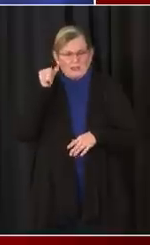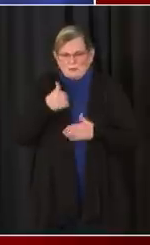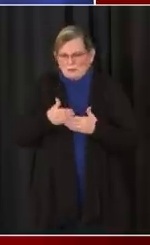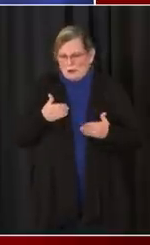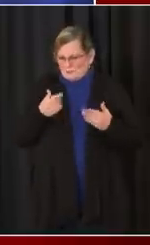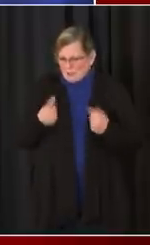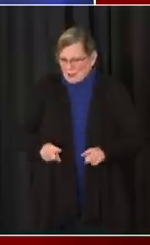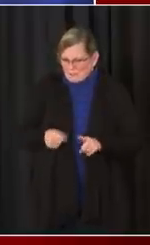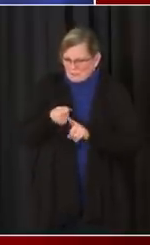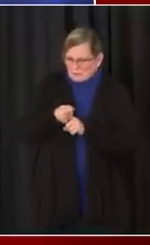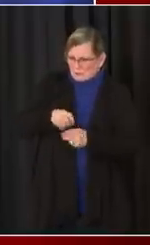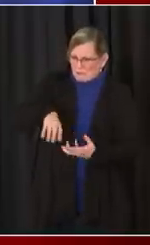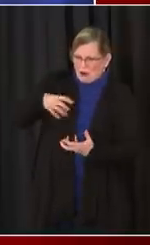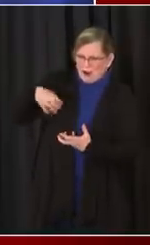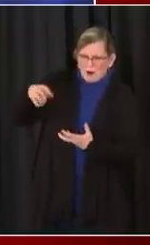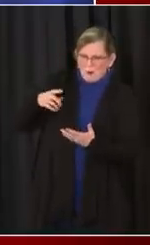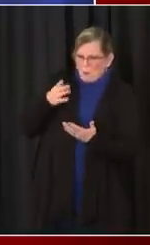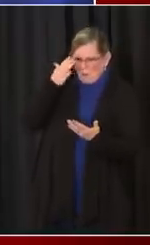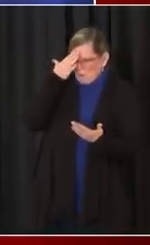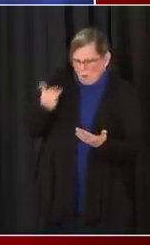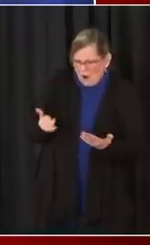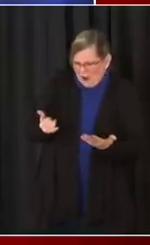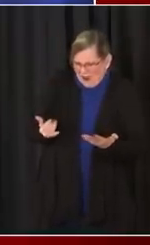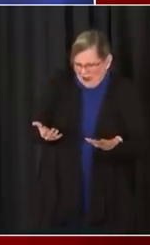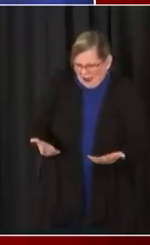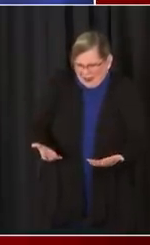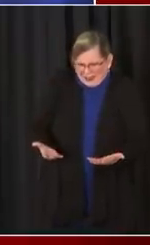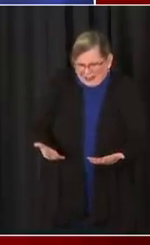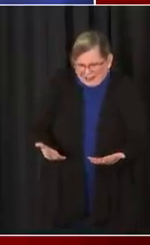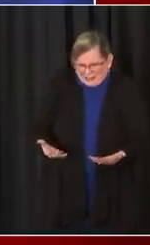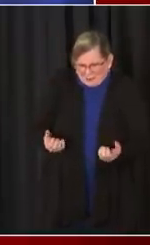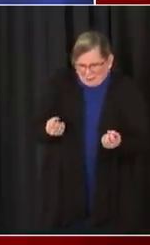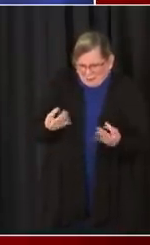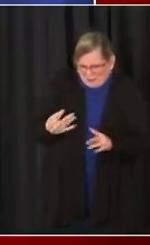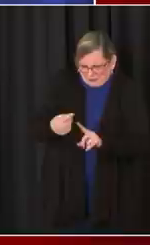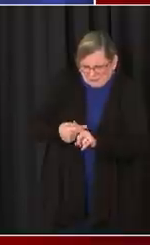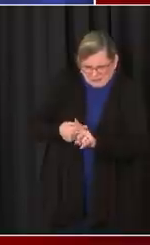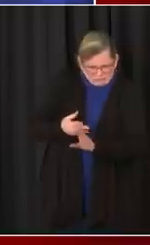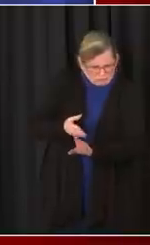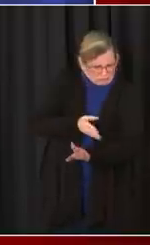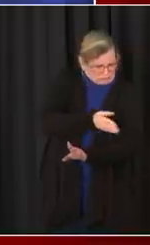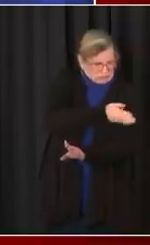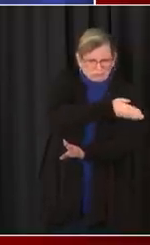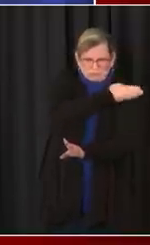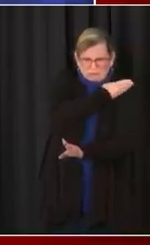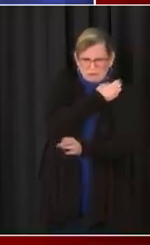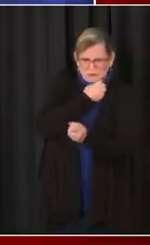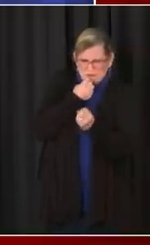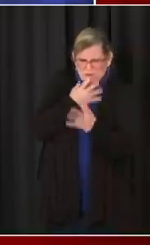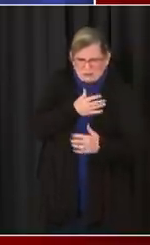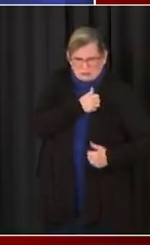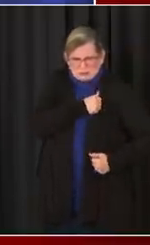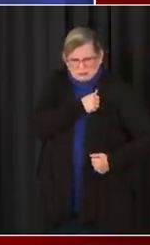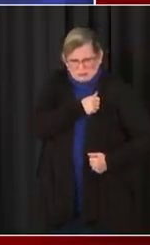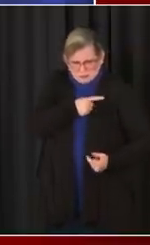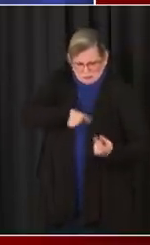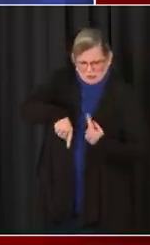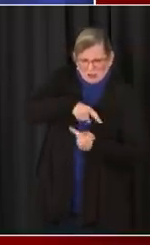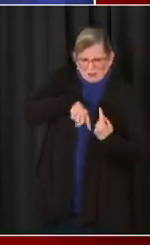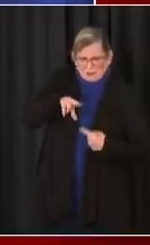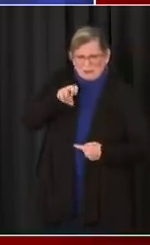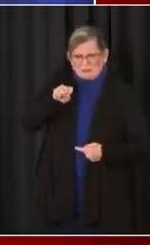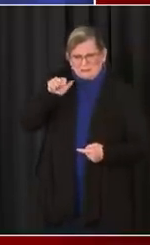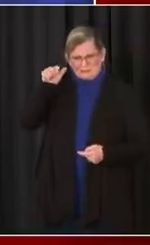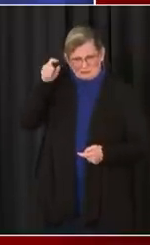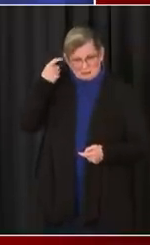the part of the U.S. Capitol Police, and why in months prior we saw troops surrounding the U.S. Capitol when